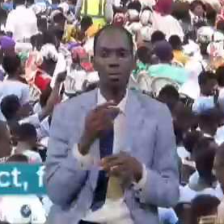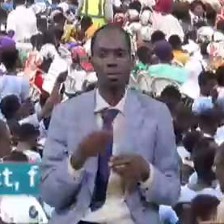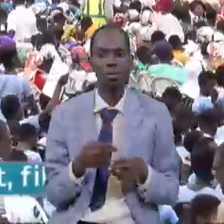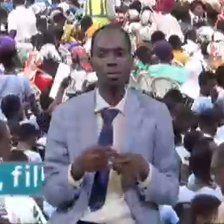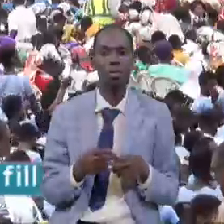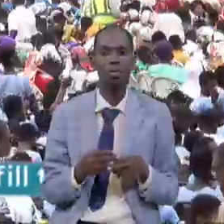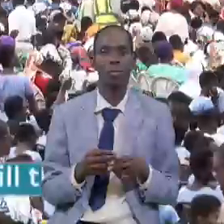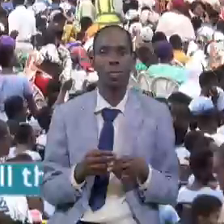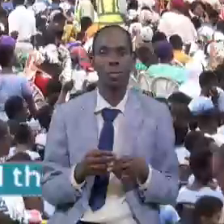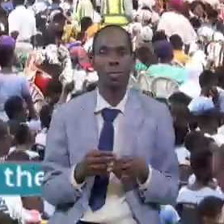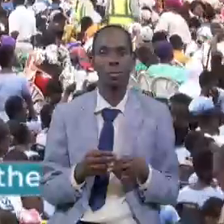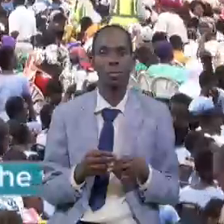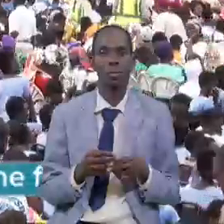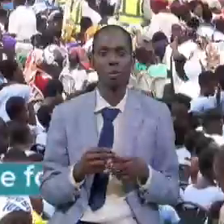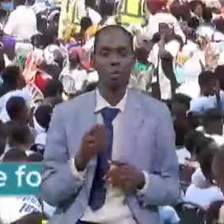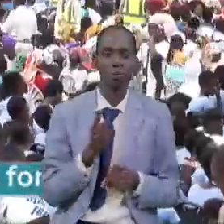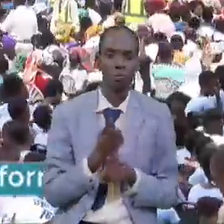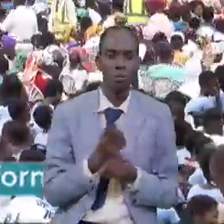correct phone number,